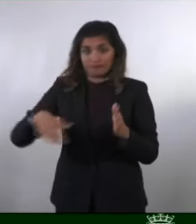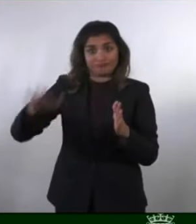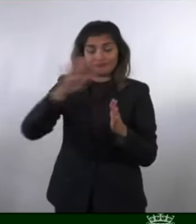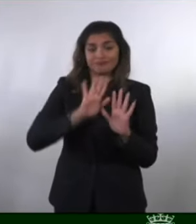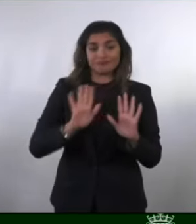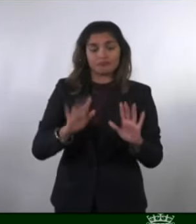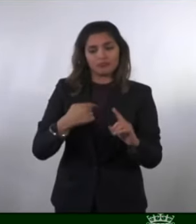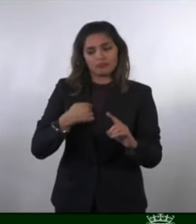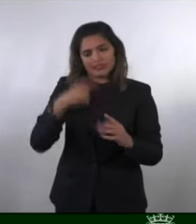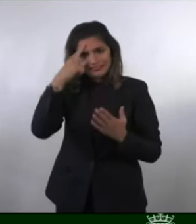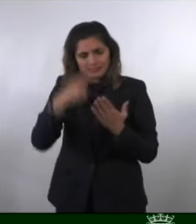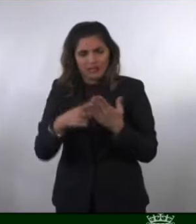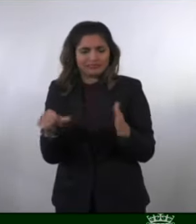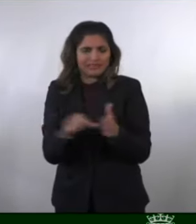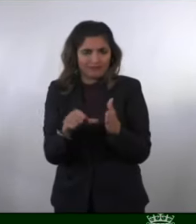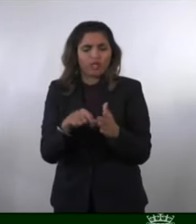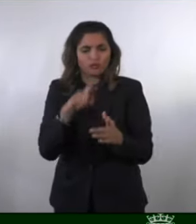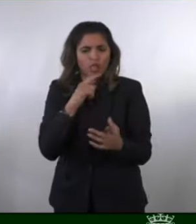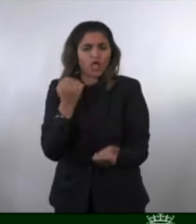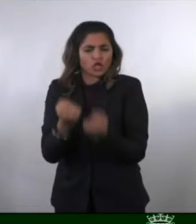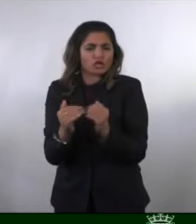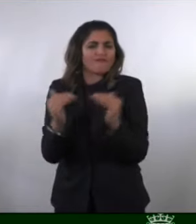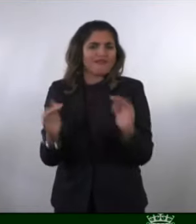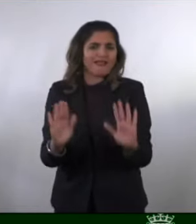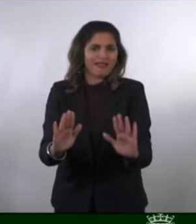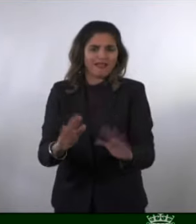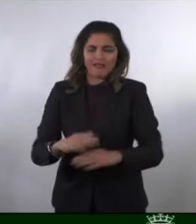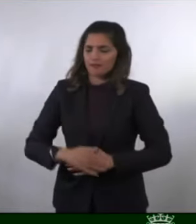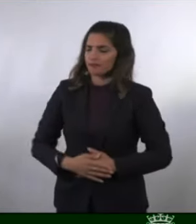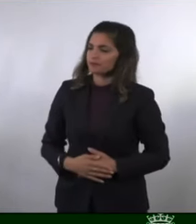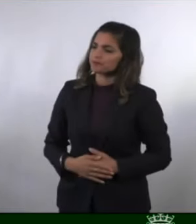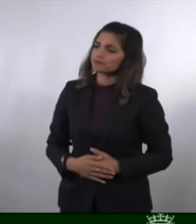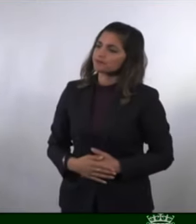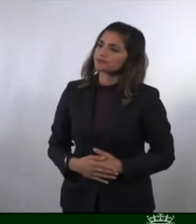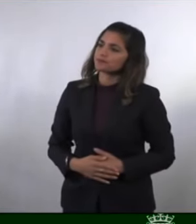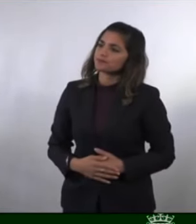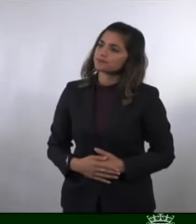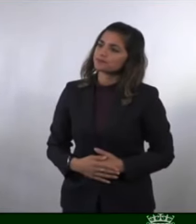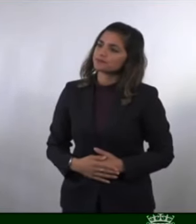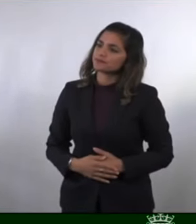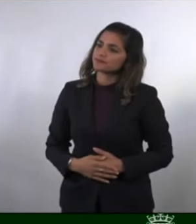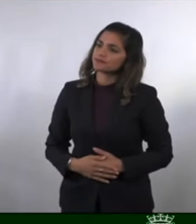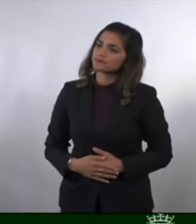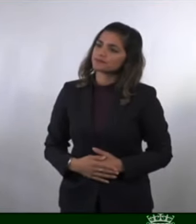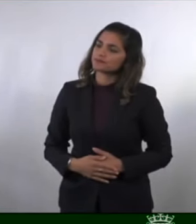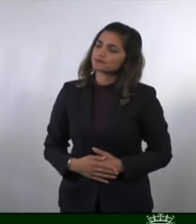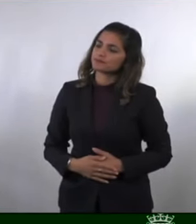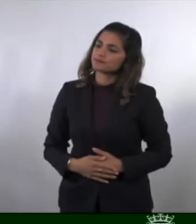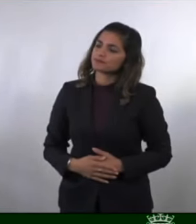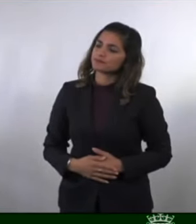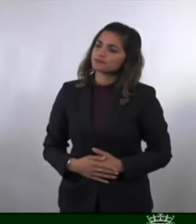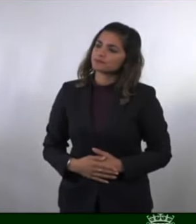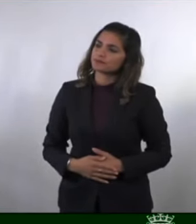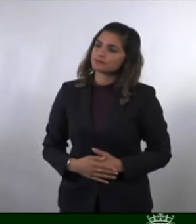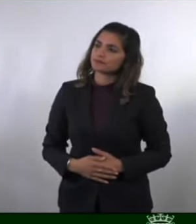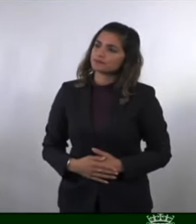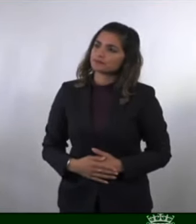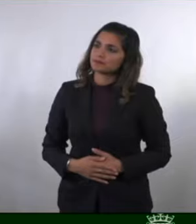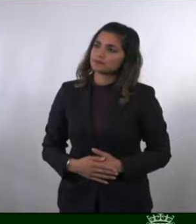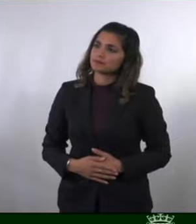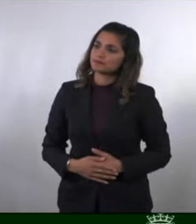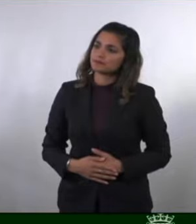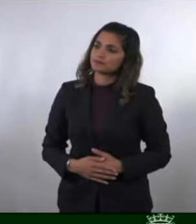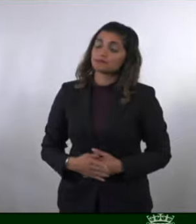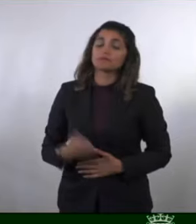we make these difficult judgments. Let's head up to Scotland with Chris Stevens. Chris Stevens. Thank you, Mr.